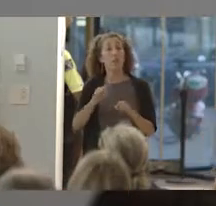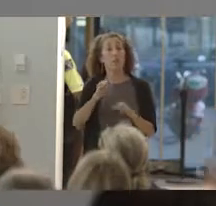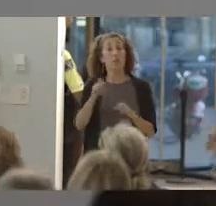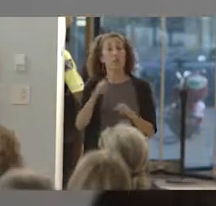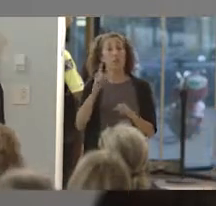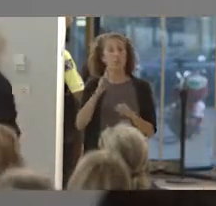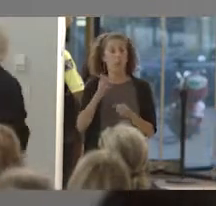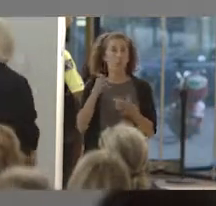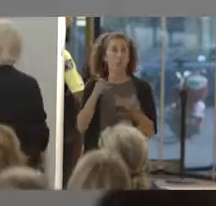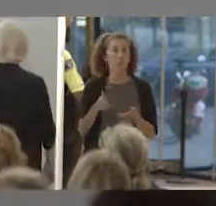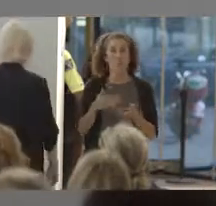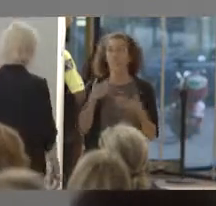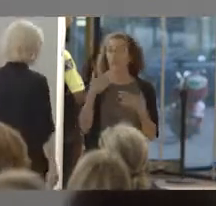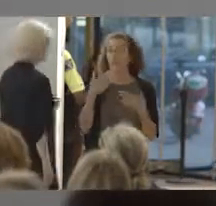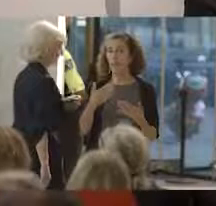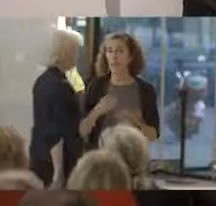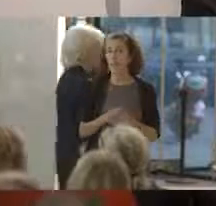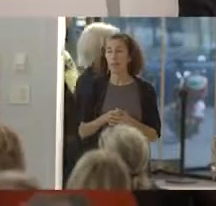forward.